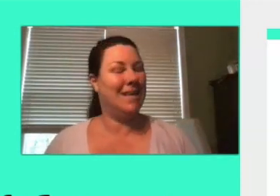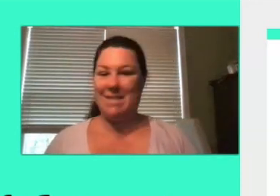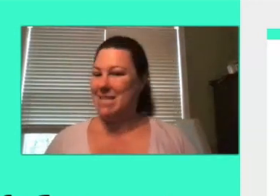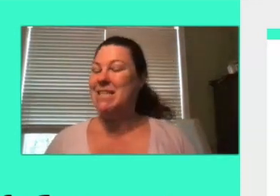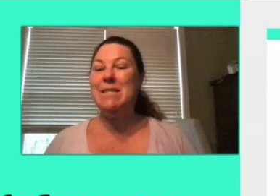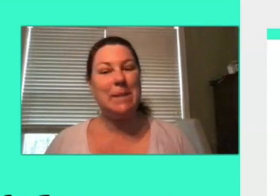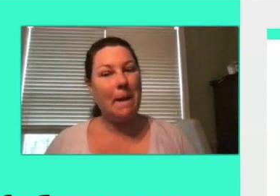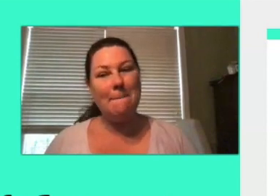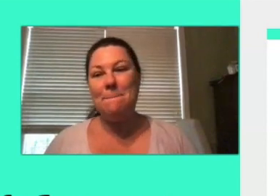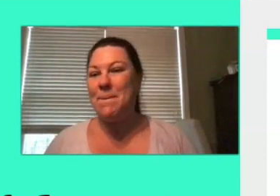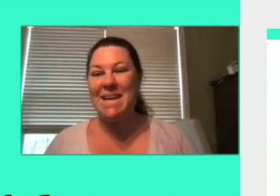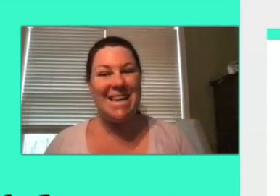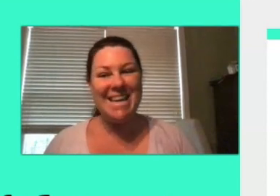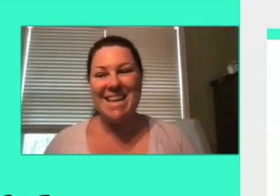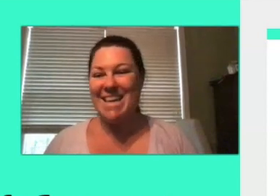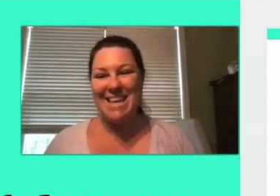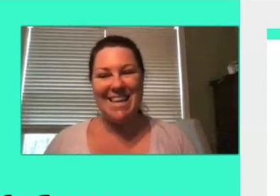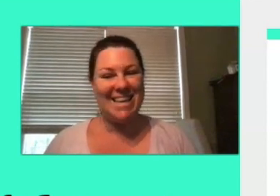It is